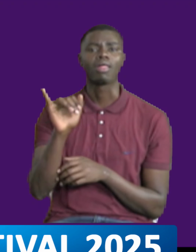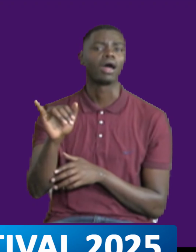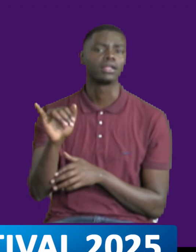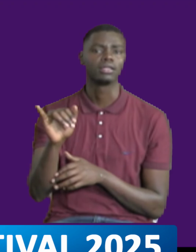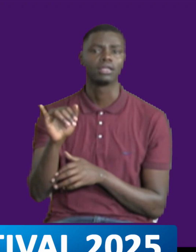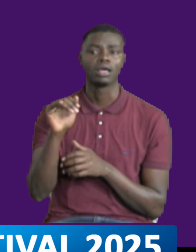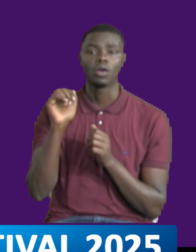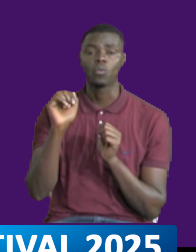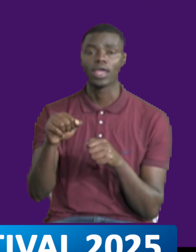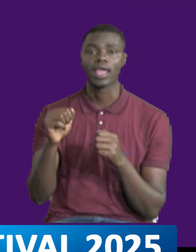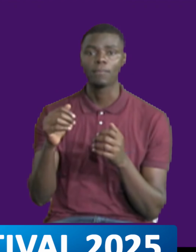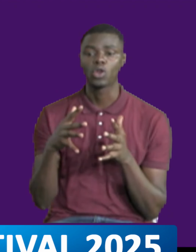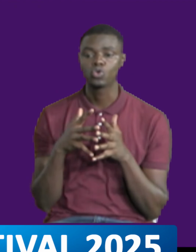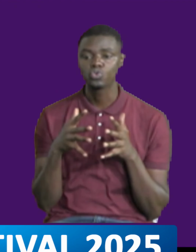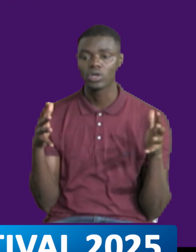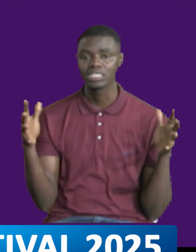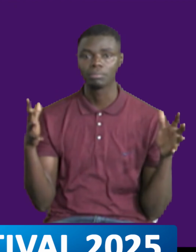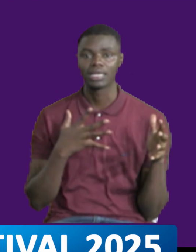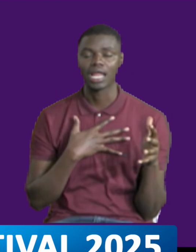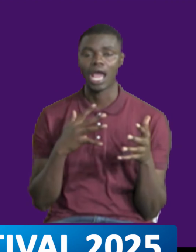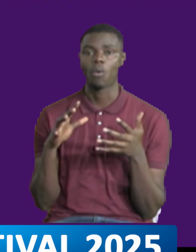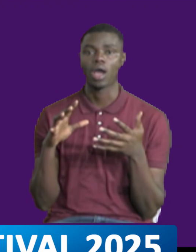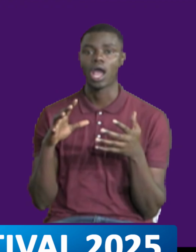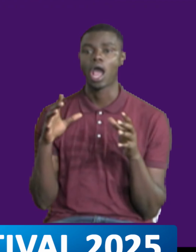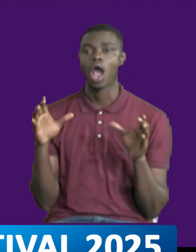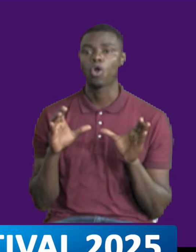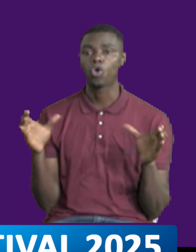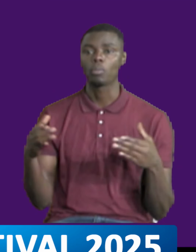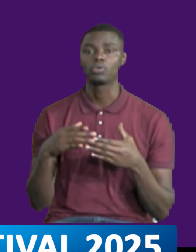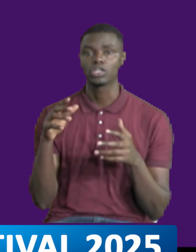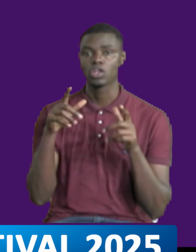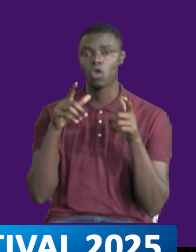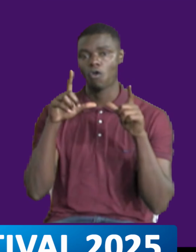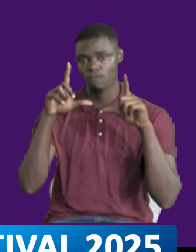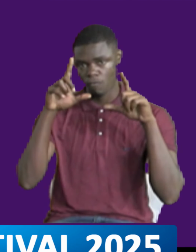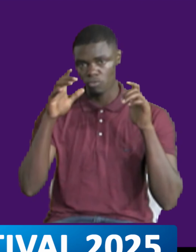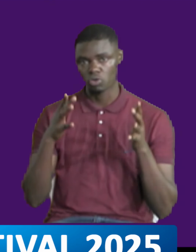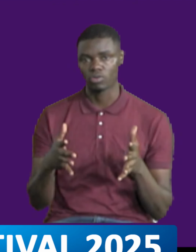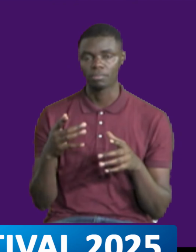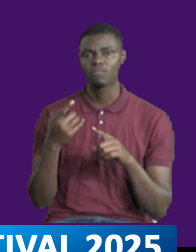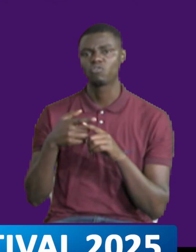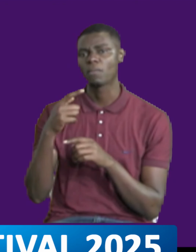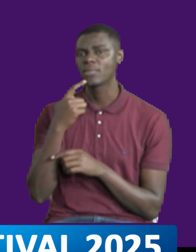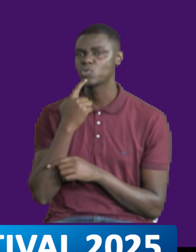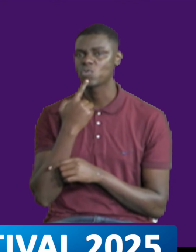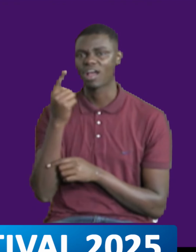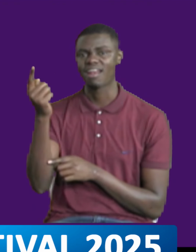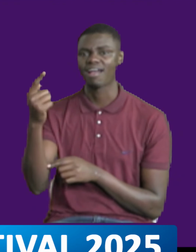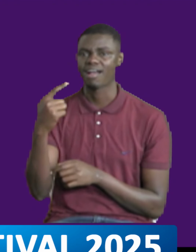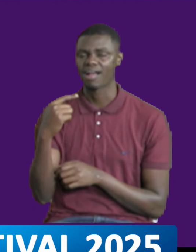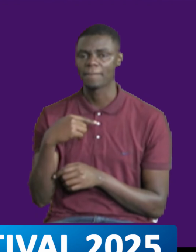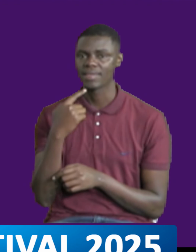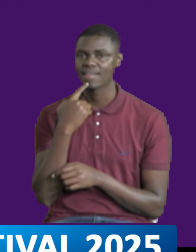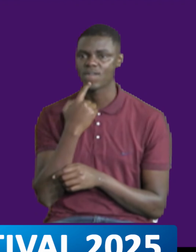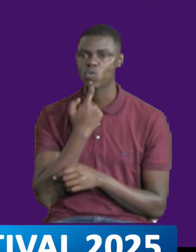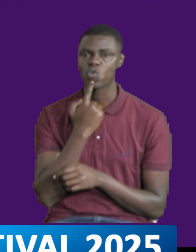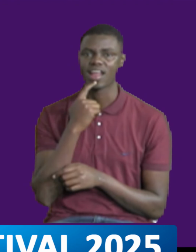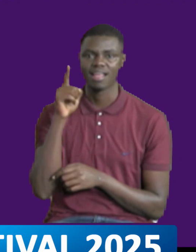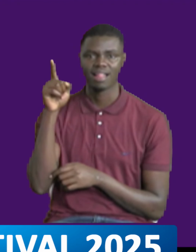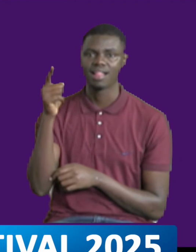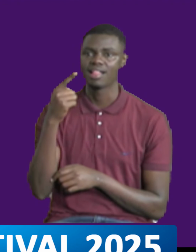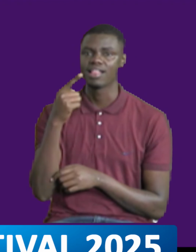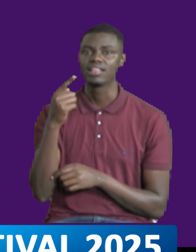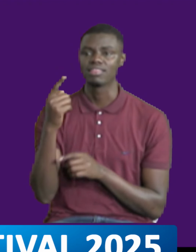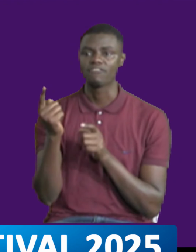able to, expand our community of photographers. We had photographers from Turkana coming in to say that,